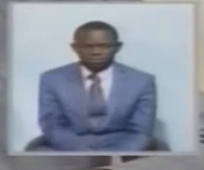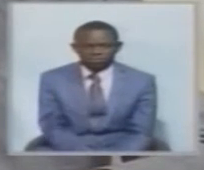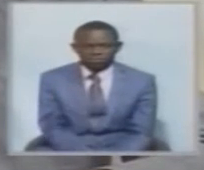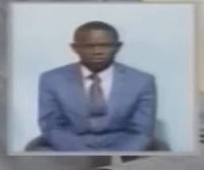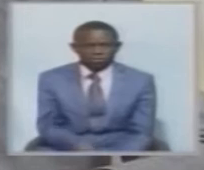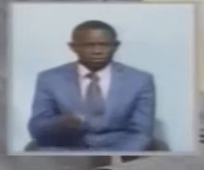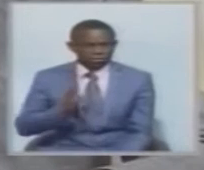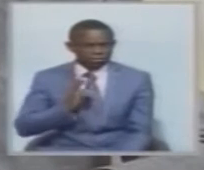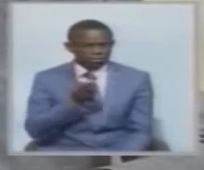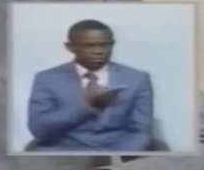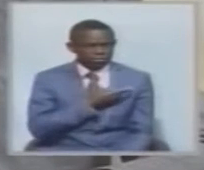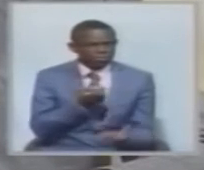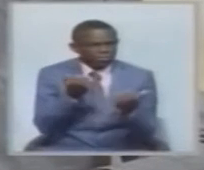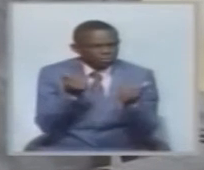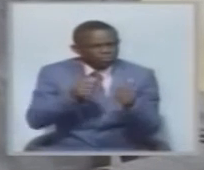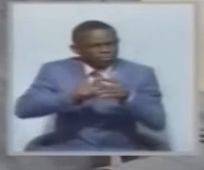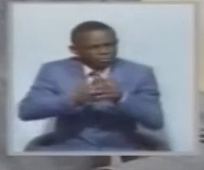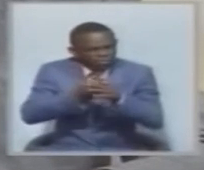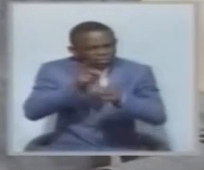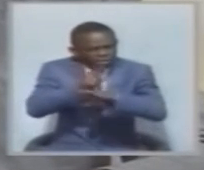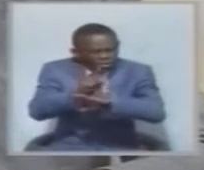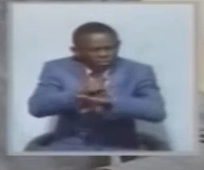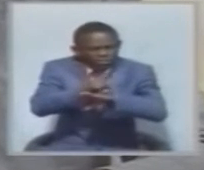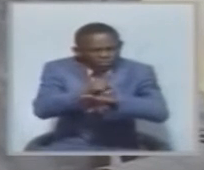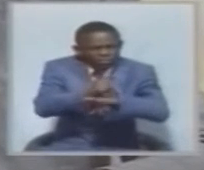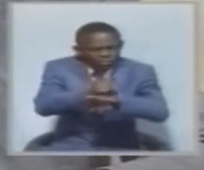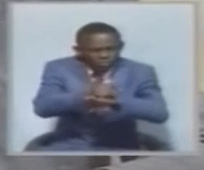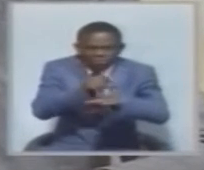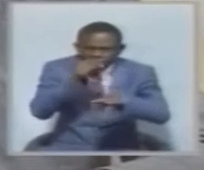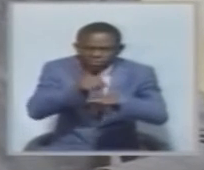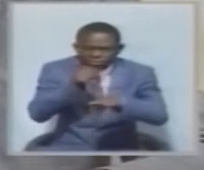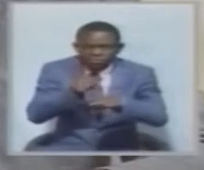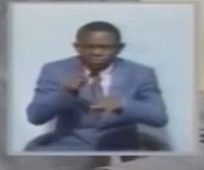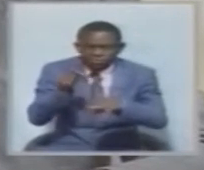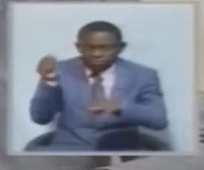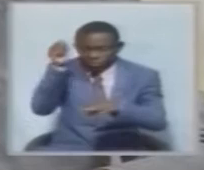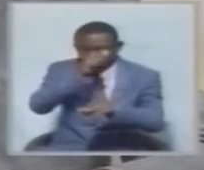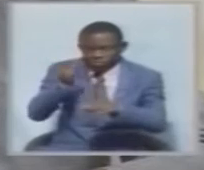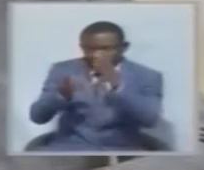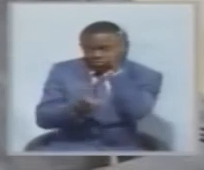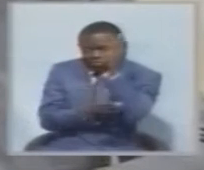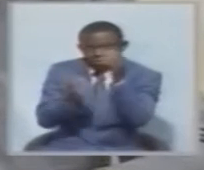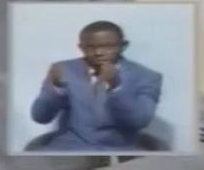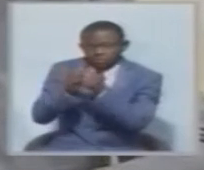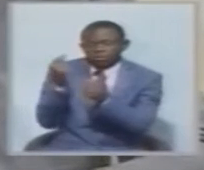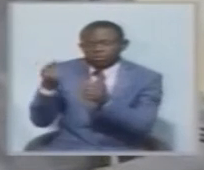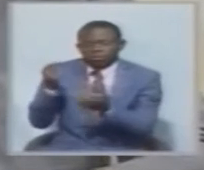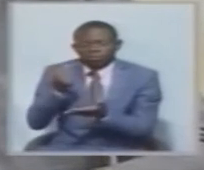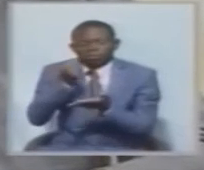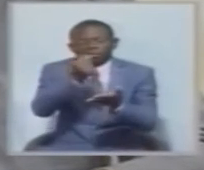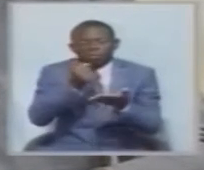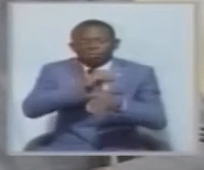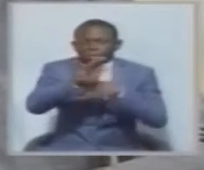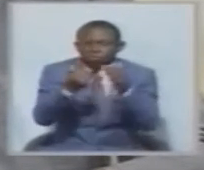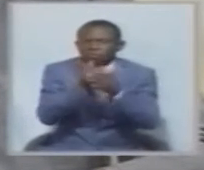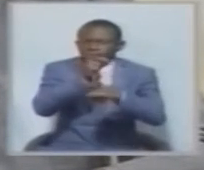that we want to undertake cannot all be met by Africa Development Bank. And apart from that, we also